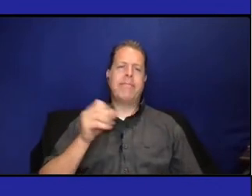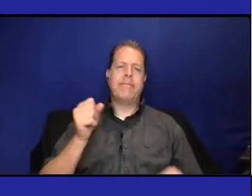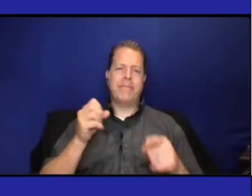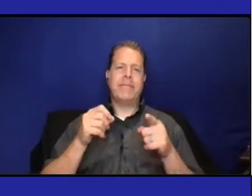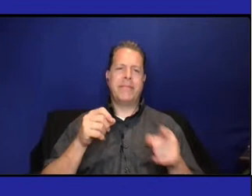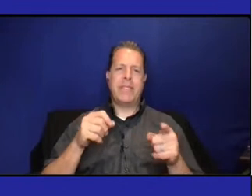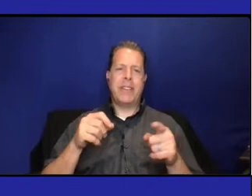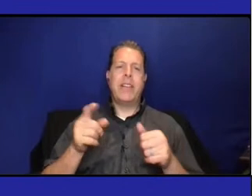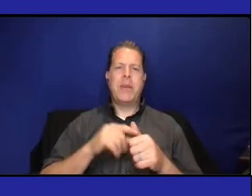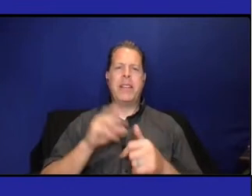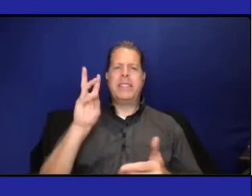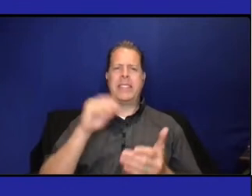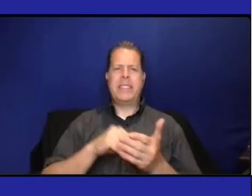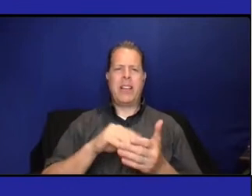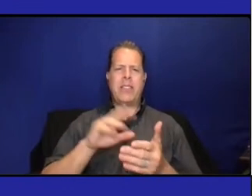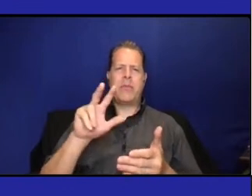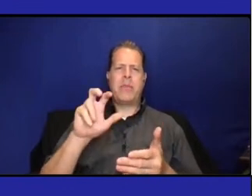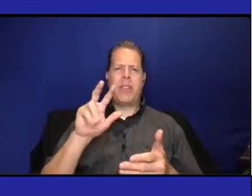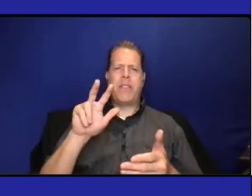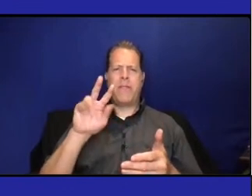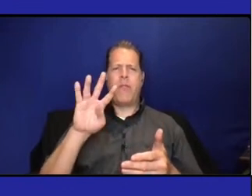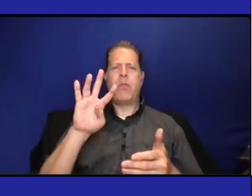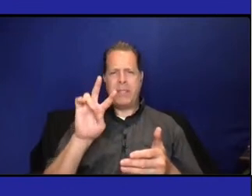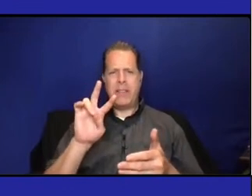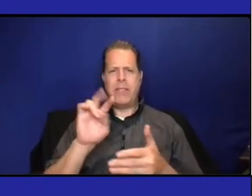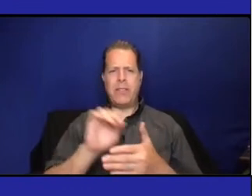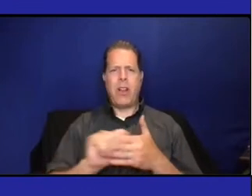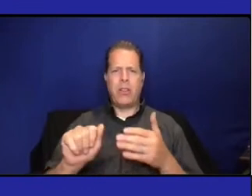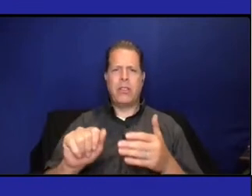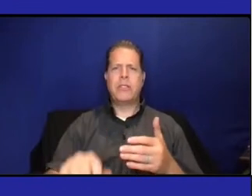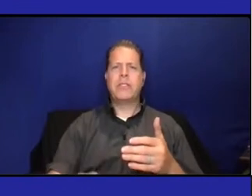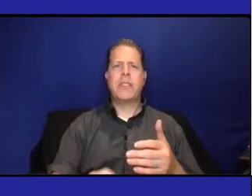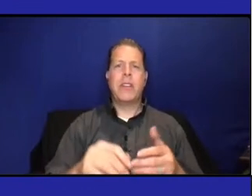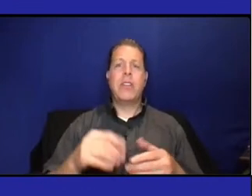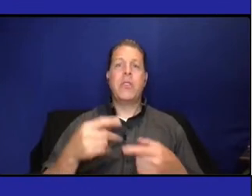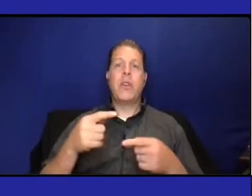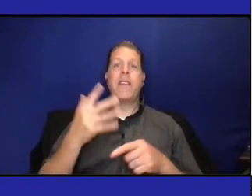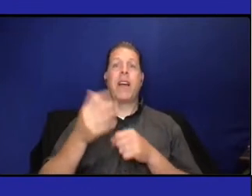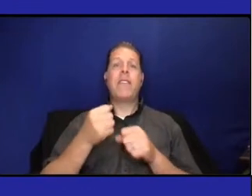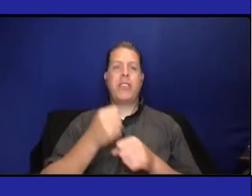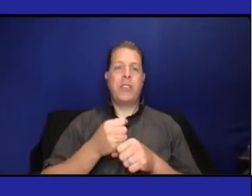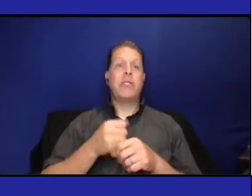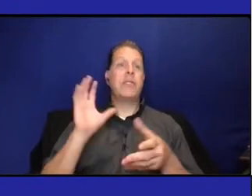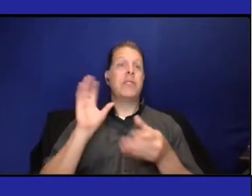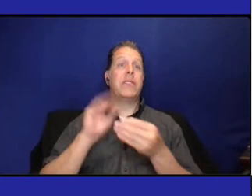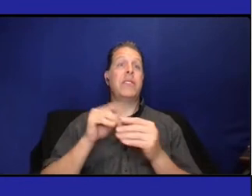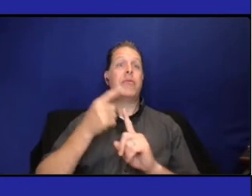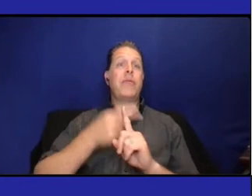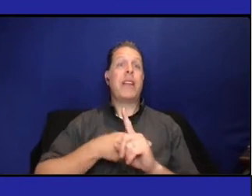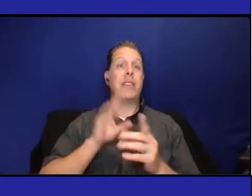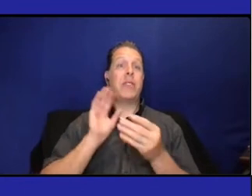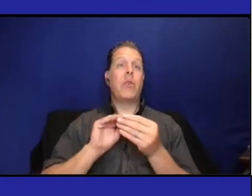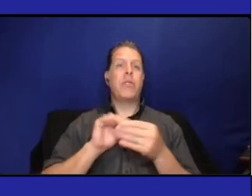$6,347. Over 5 years, the base rent in total would be